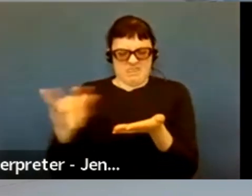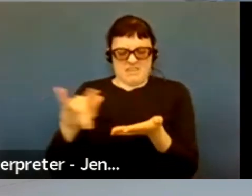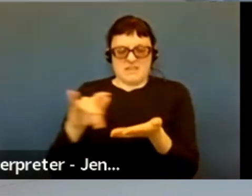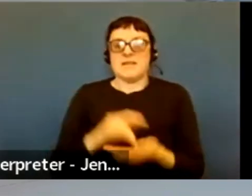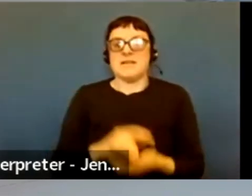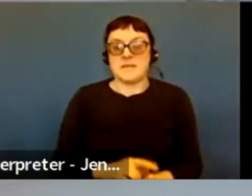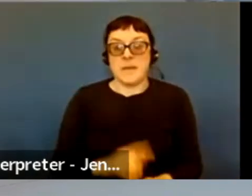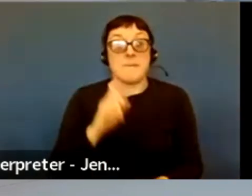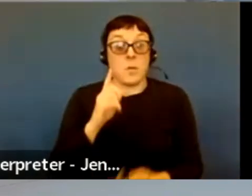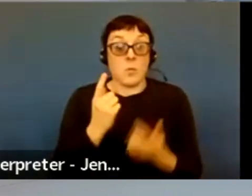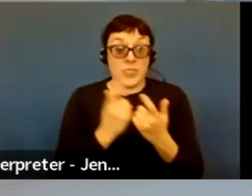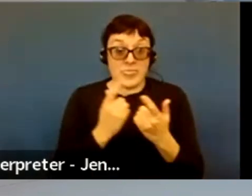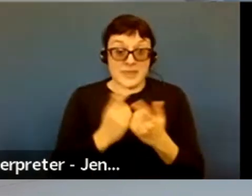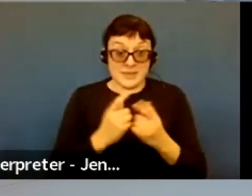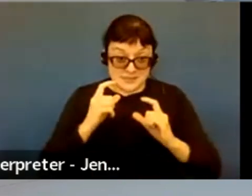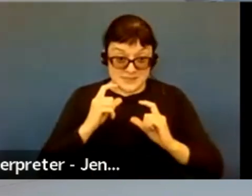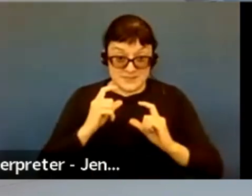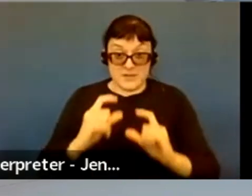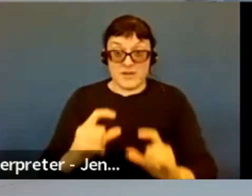But one of the things that survived